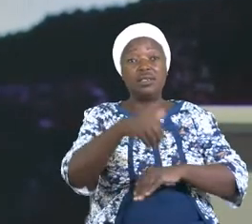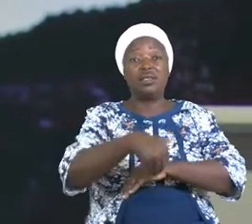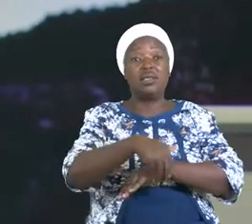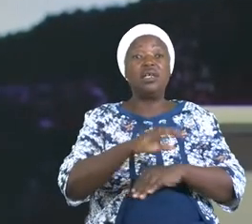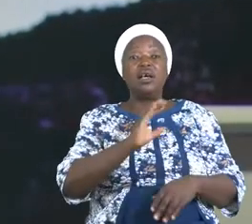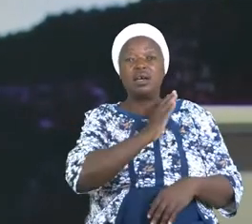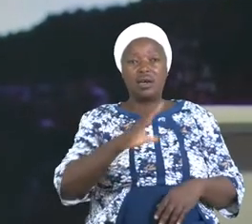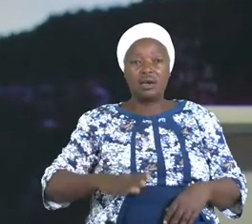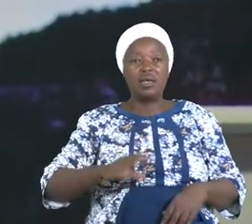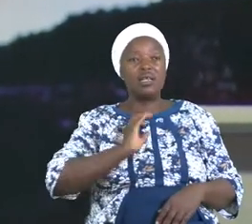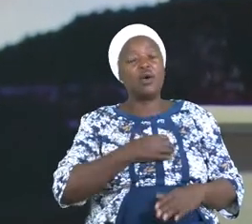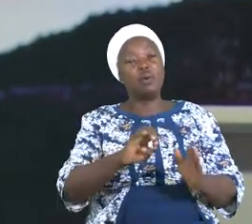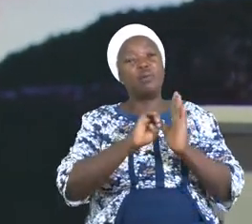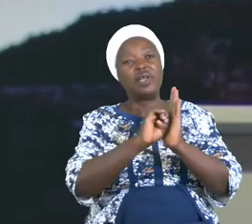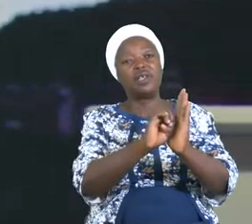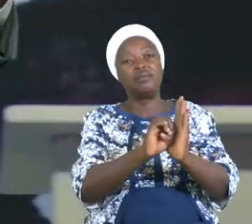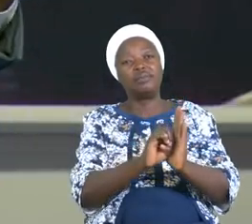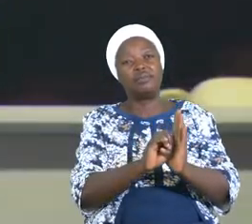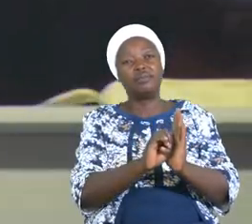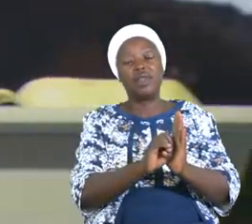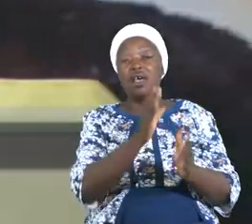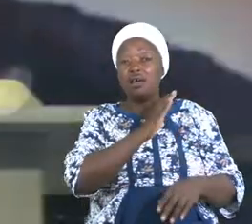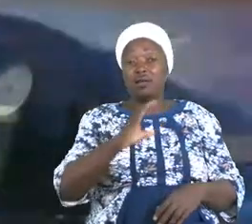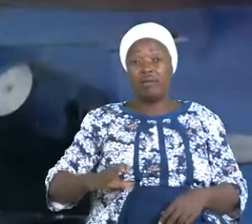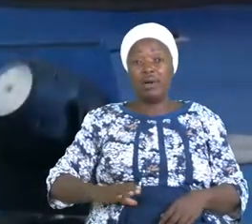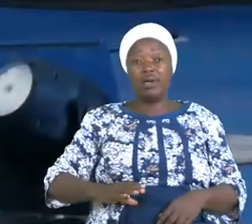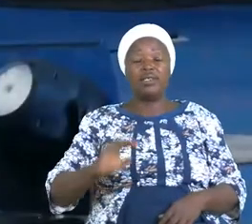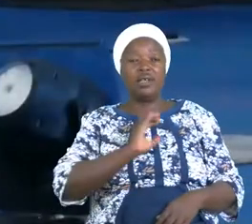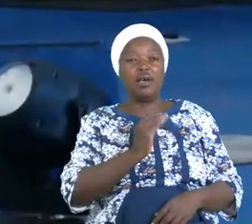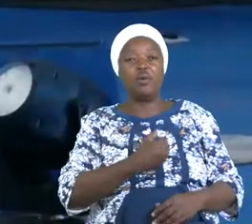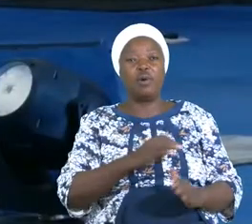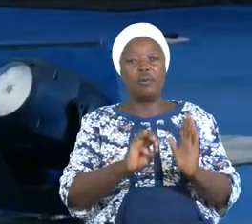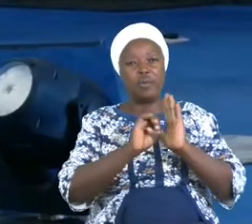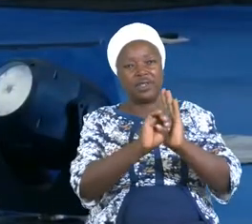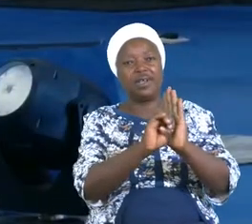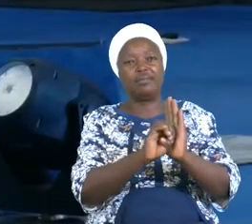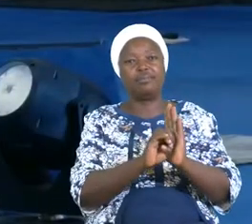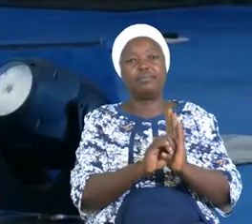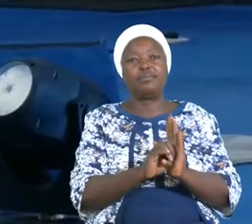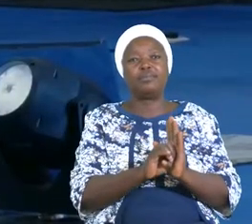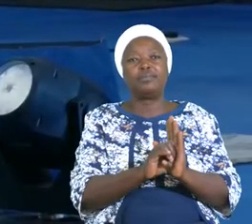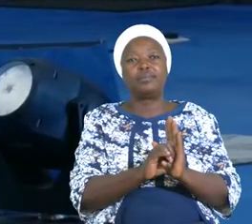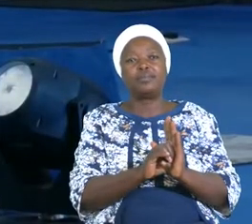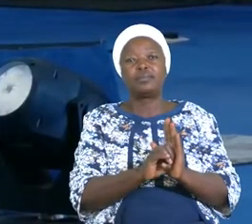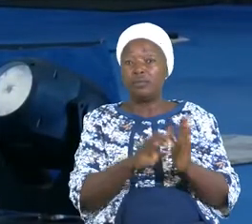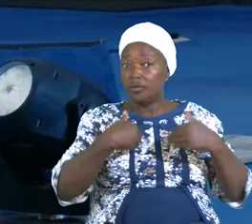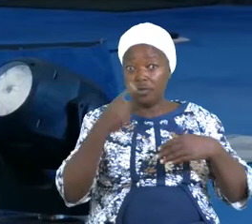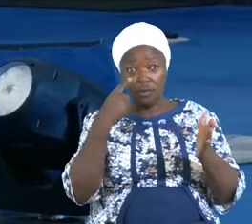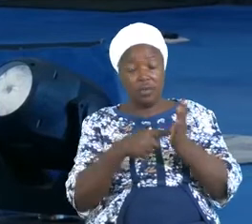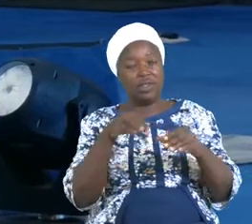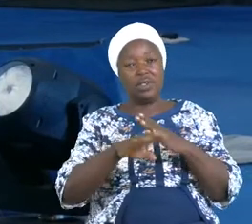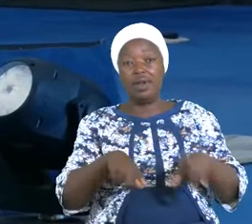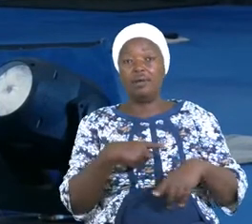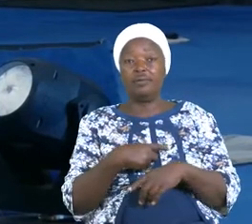our pattern. Christ, our pattern. Have you noticed in life,